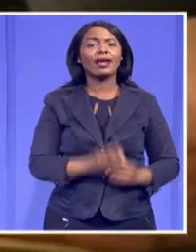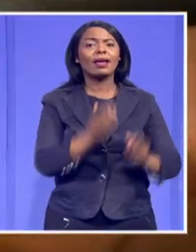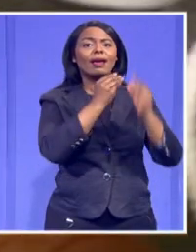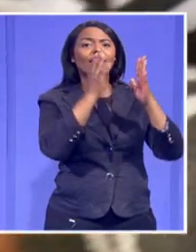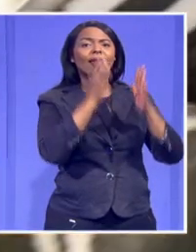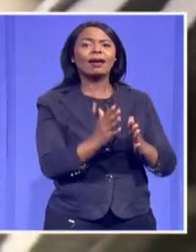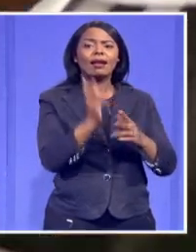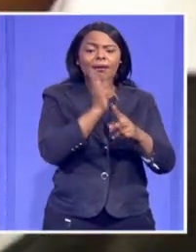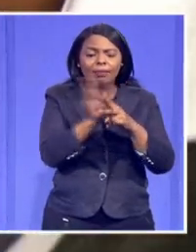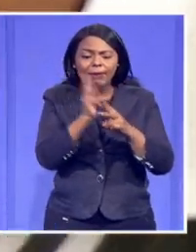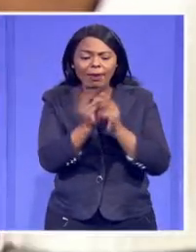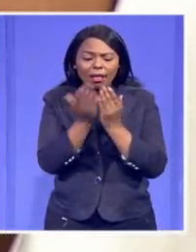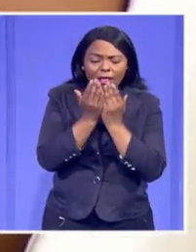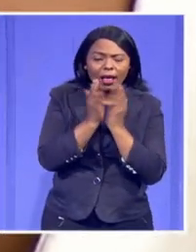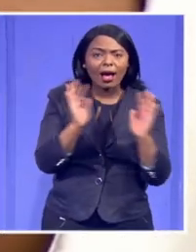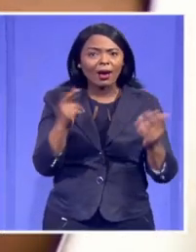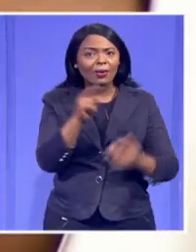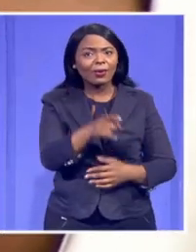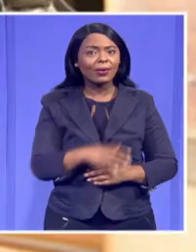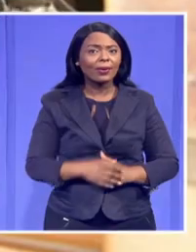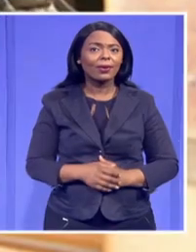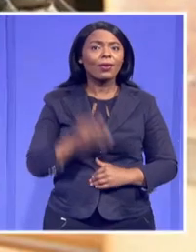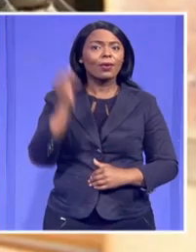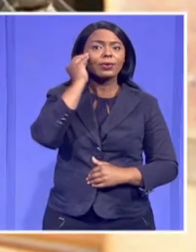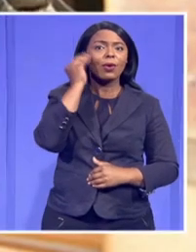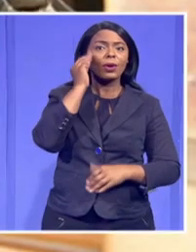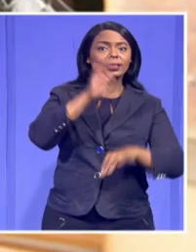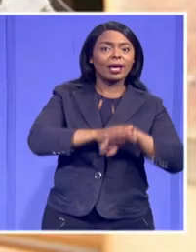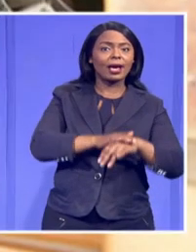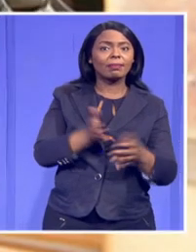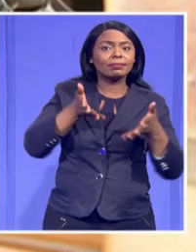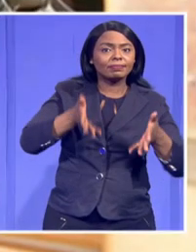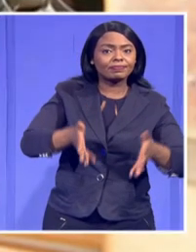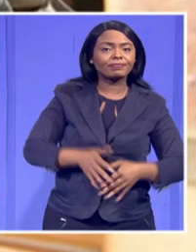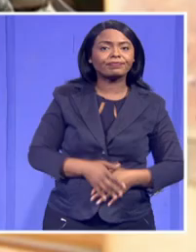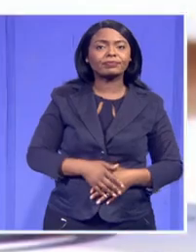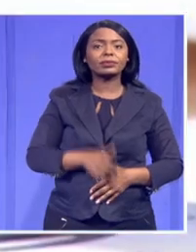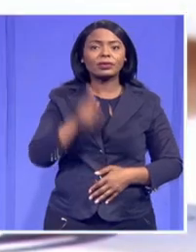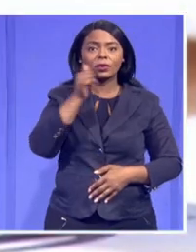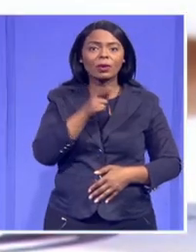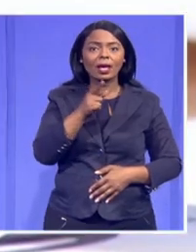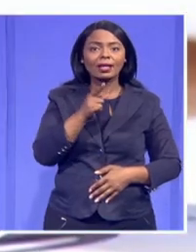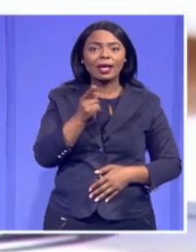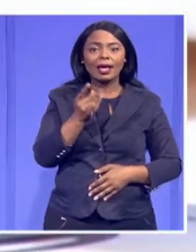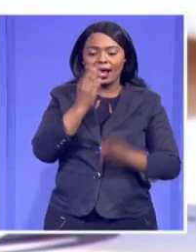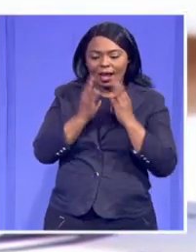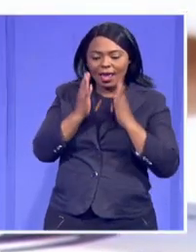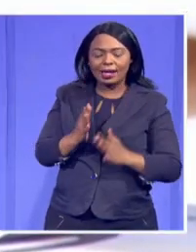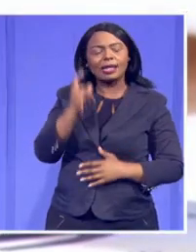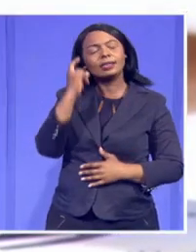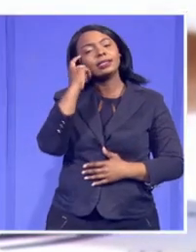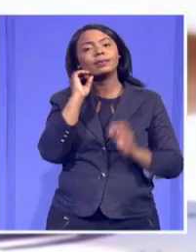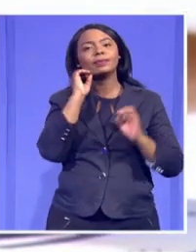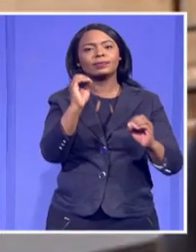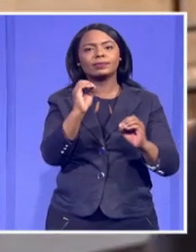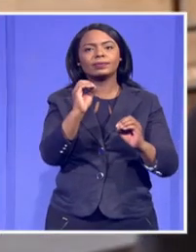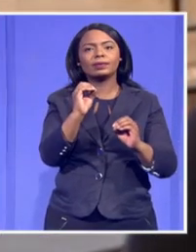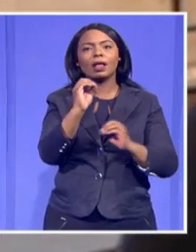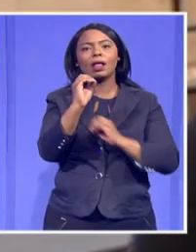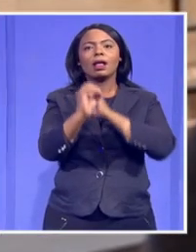prepare? We know that at this time, when you are a learner, you don't sleep. I think